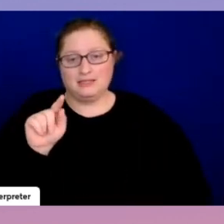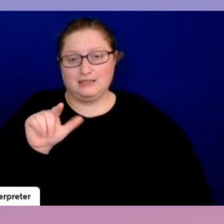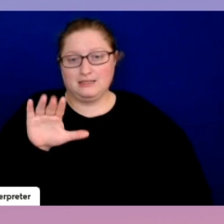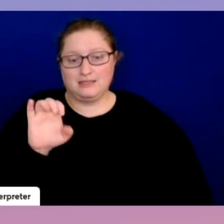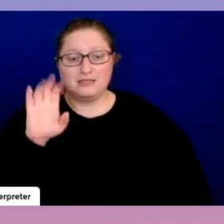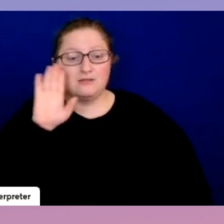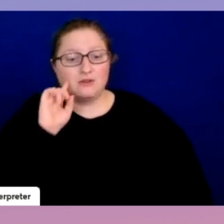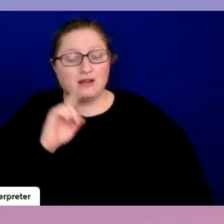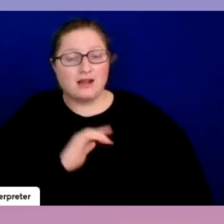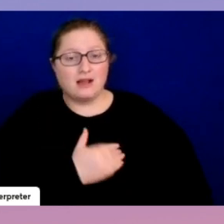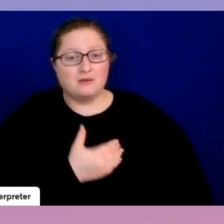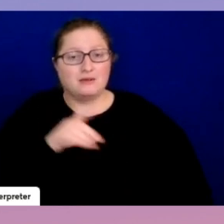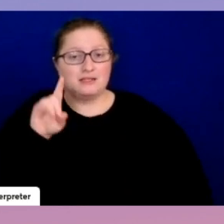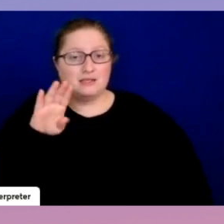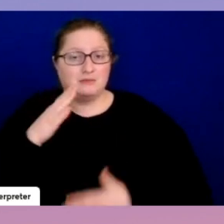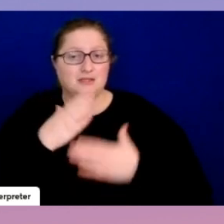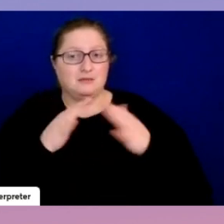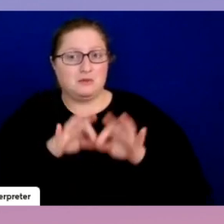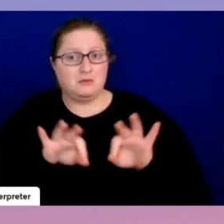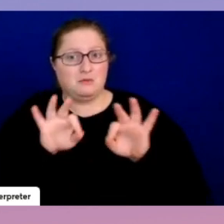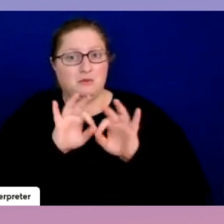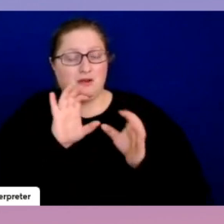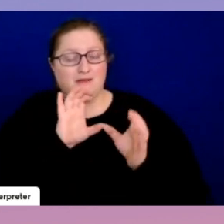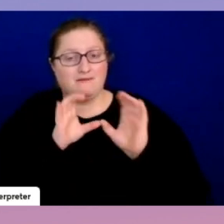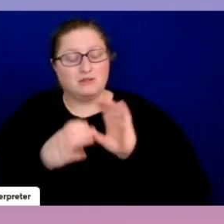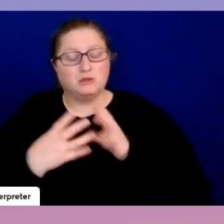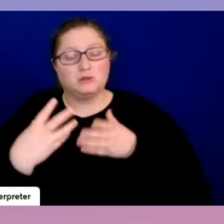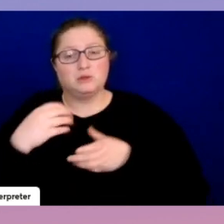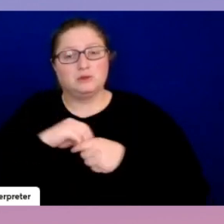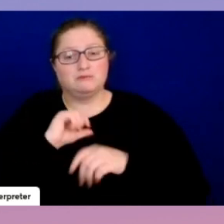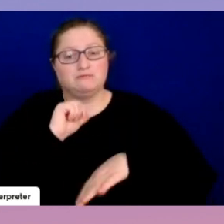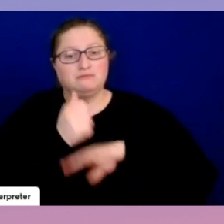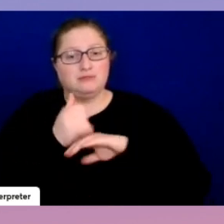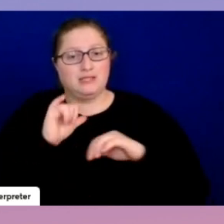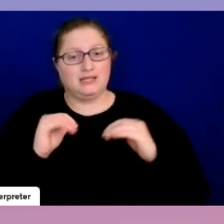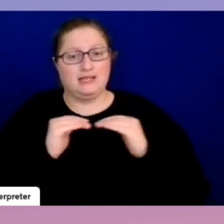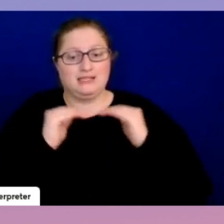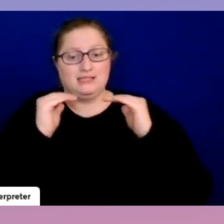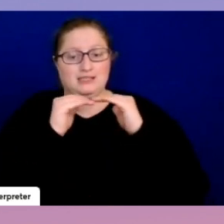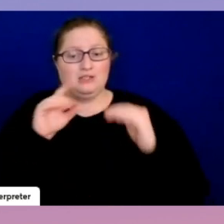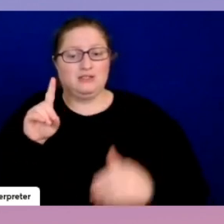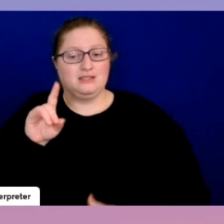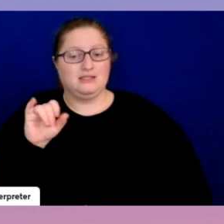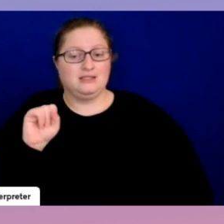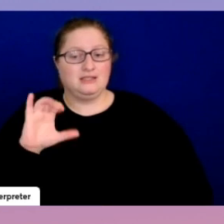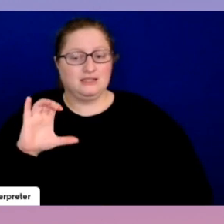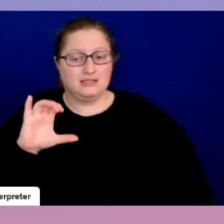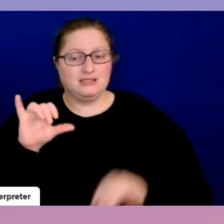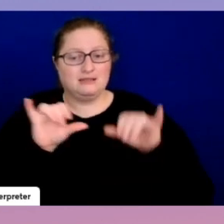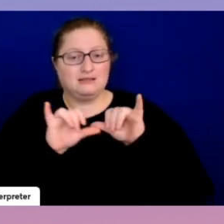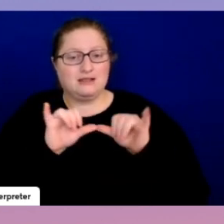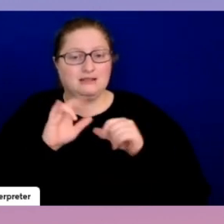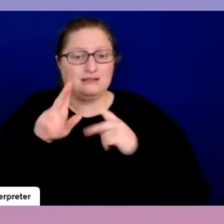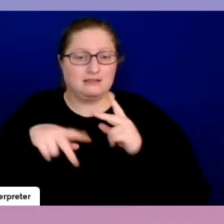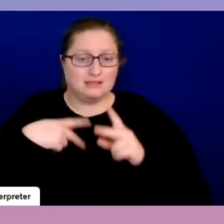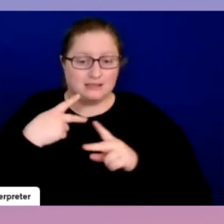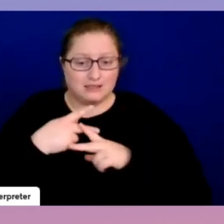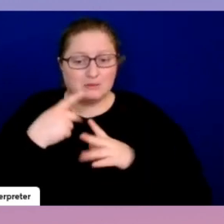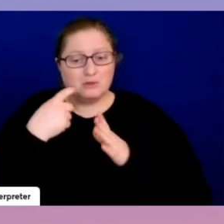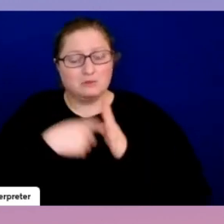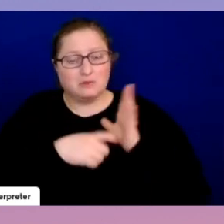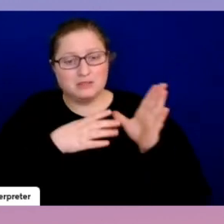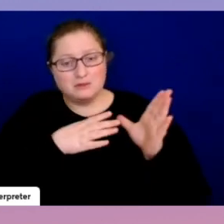of the key configurations include setting the tier, disk size, and type, pricing plan, whether we want